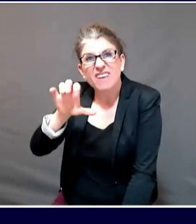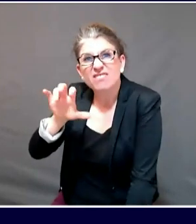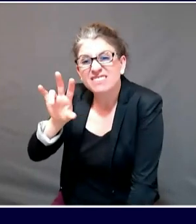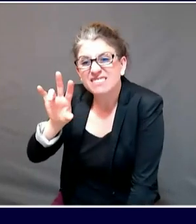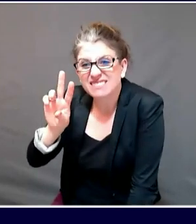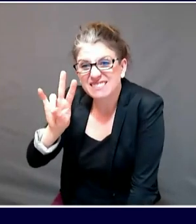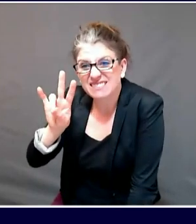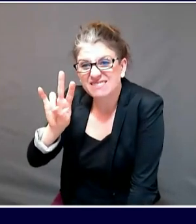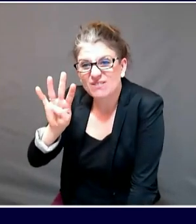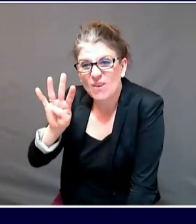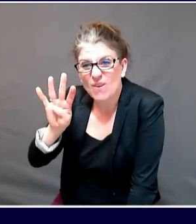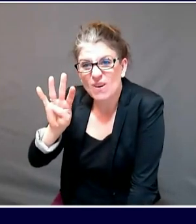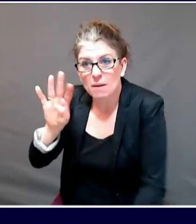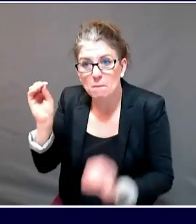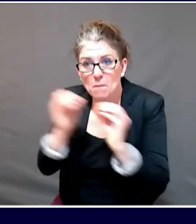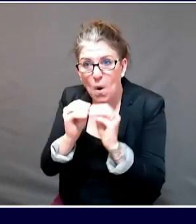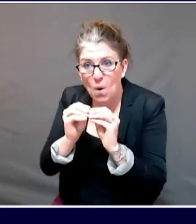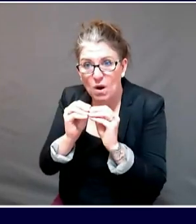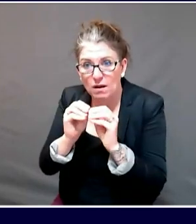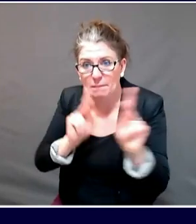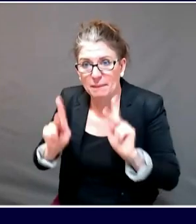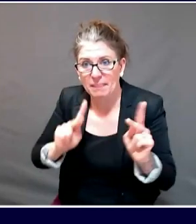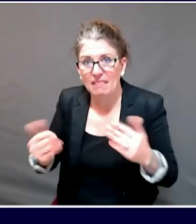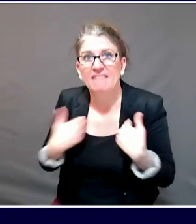ago, 28 more people.